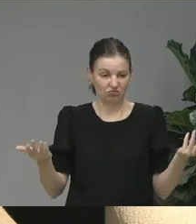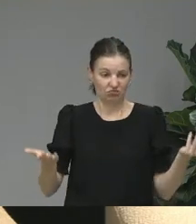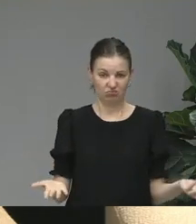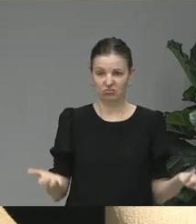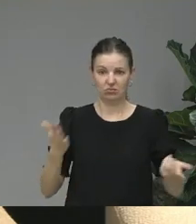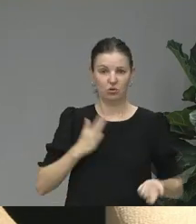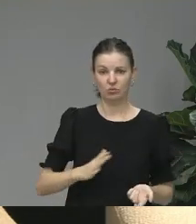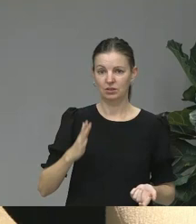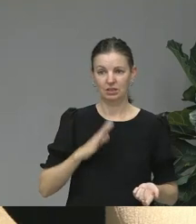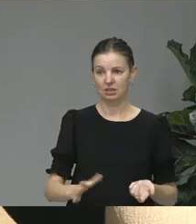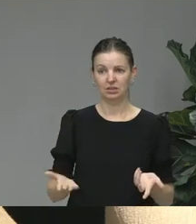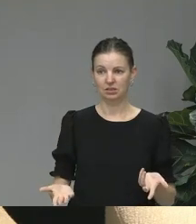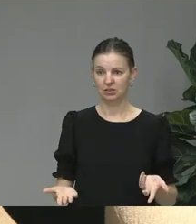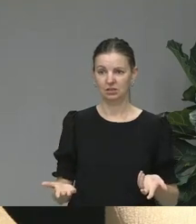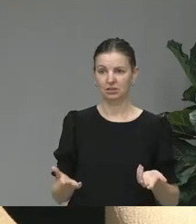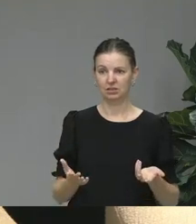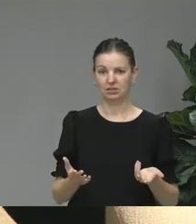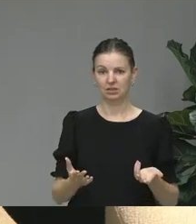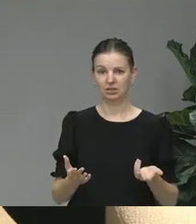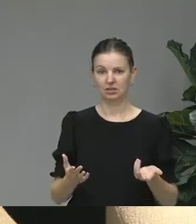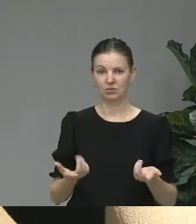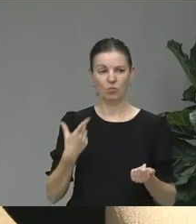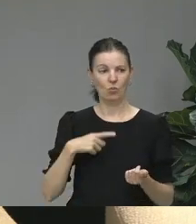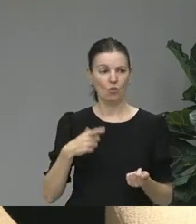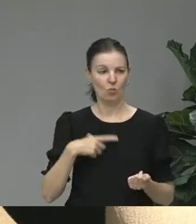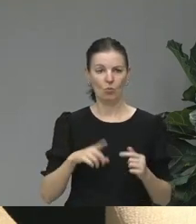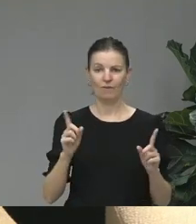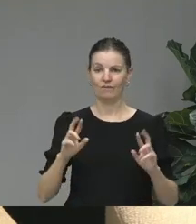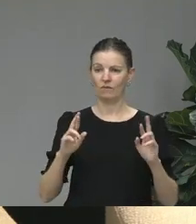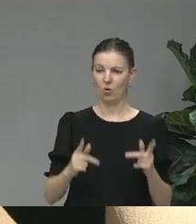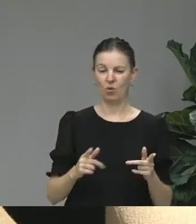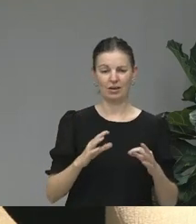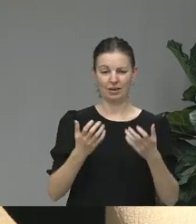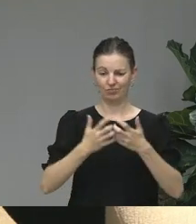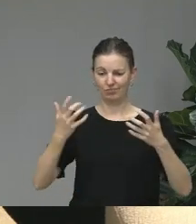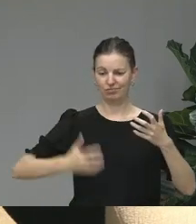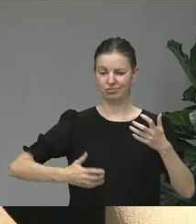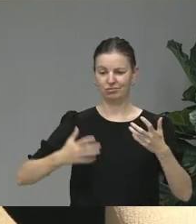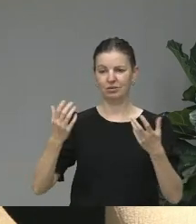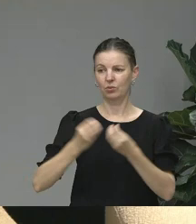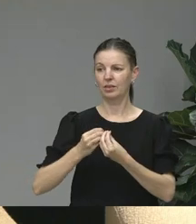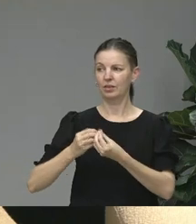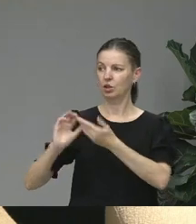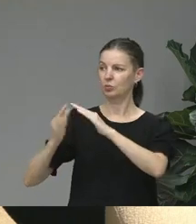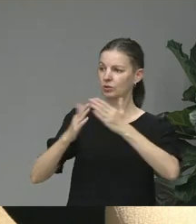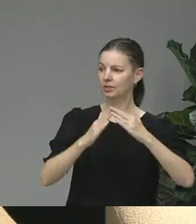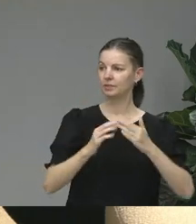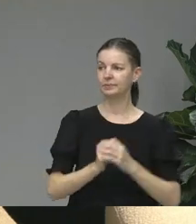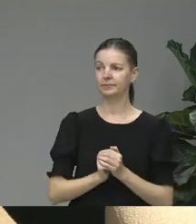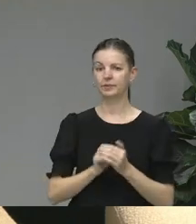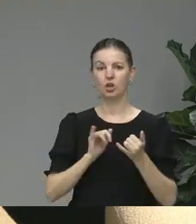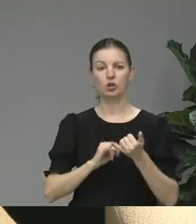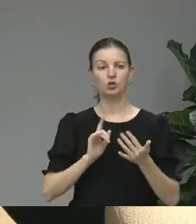meaning. It's not in step with community expectations. And so, yeah, I think that the way the Commission's put this